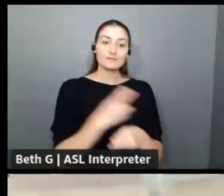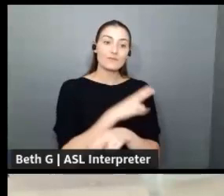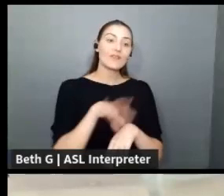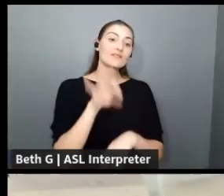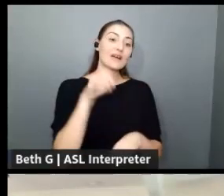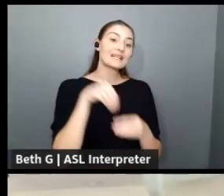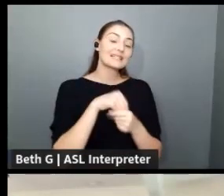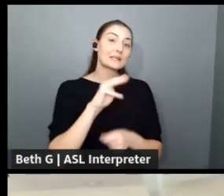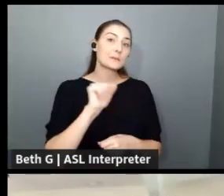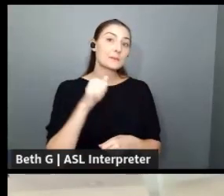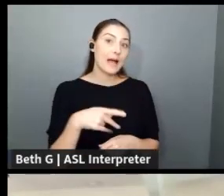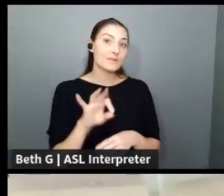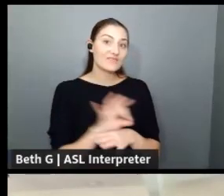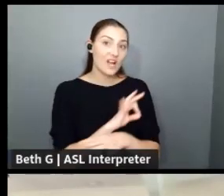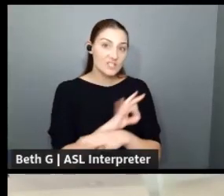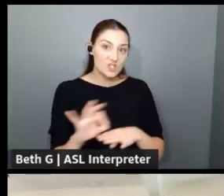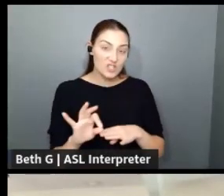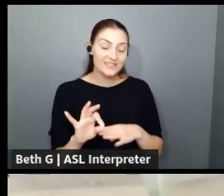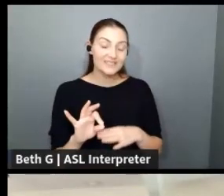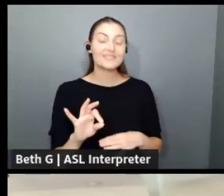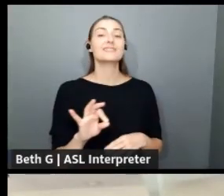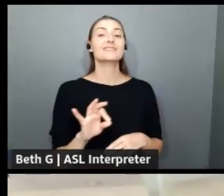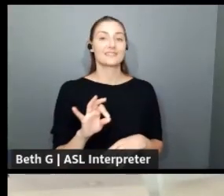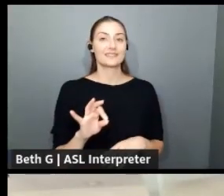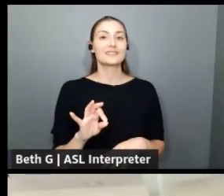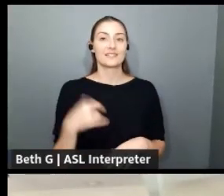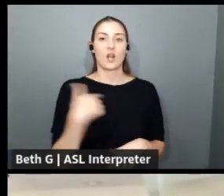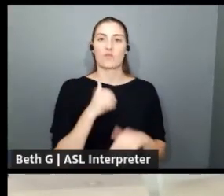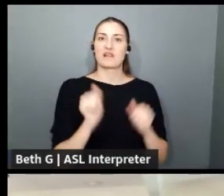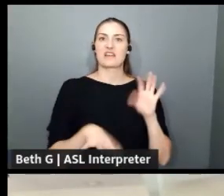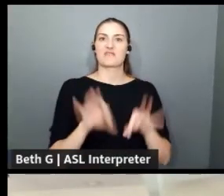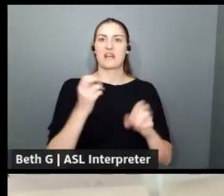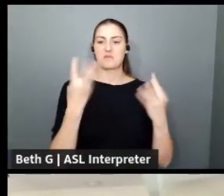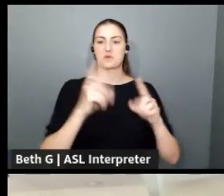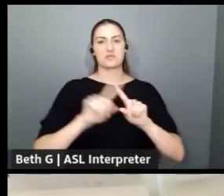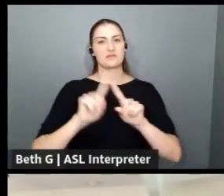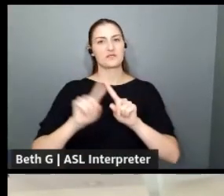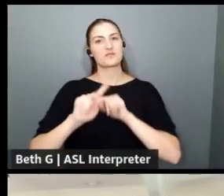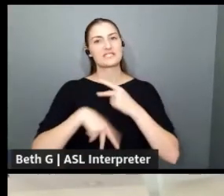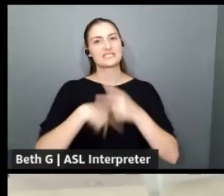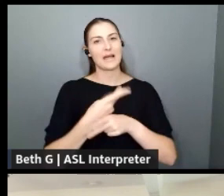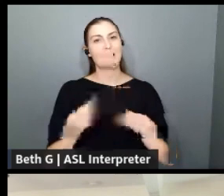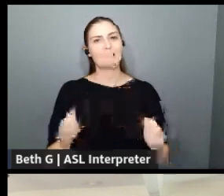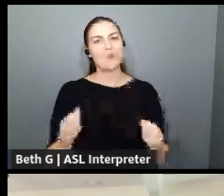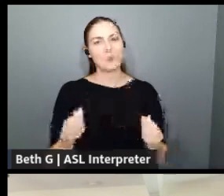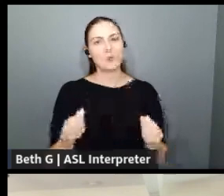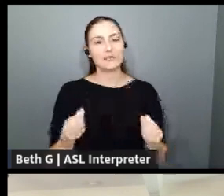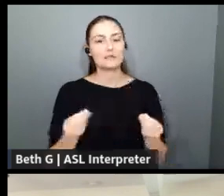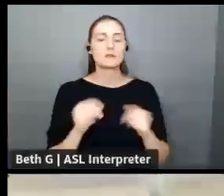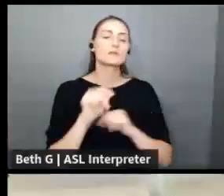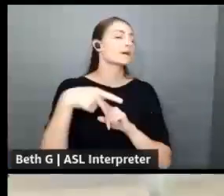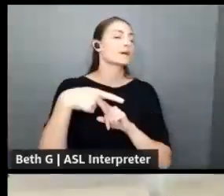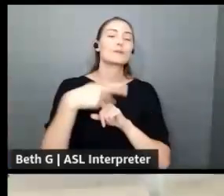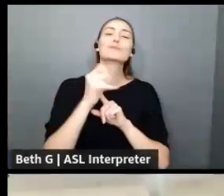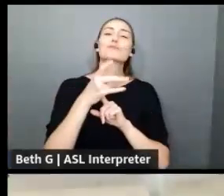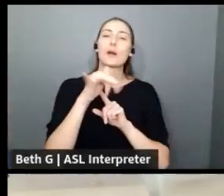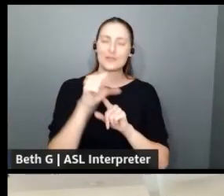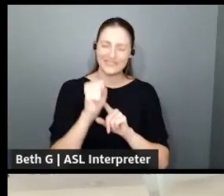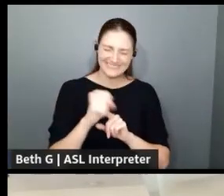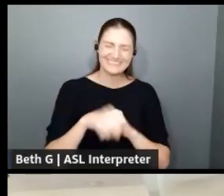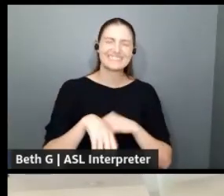we're able to define multiple different types of properties for the multiple tables that will be created.